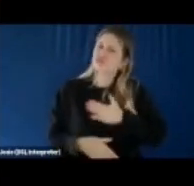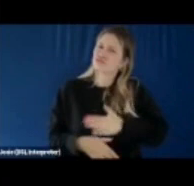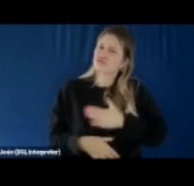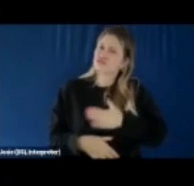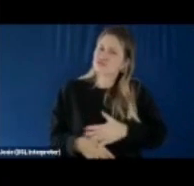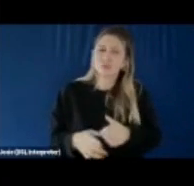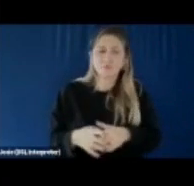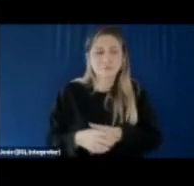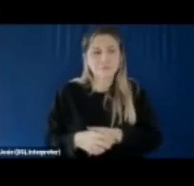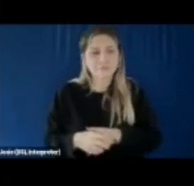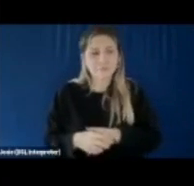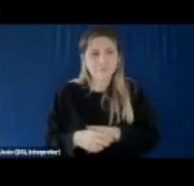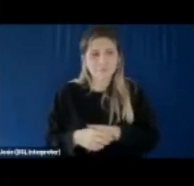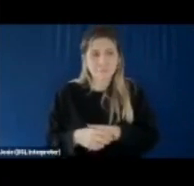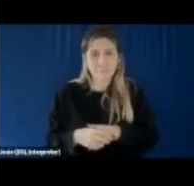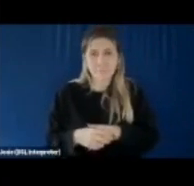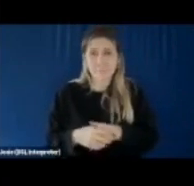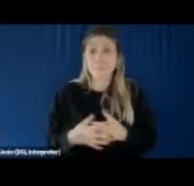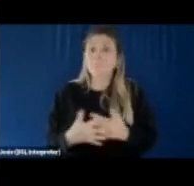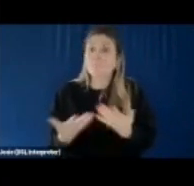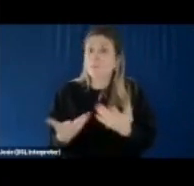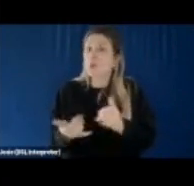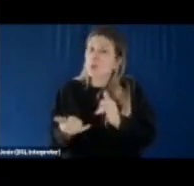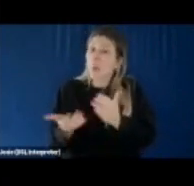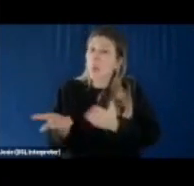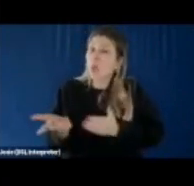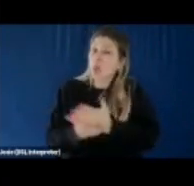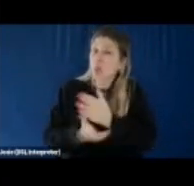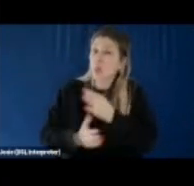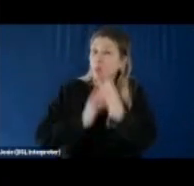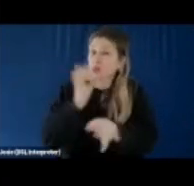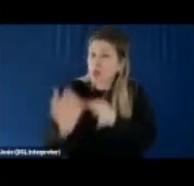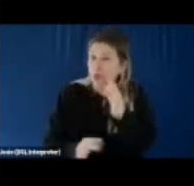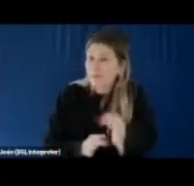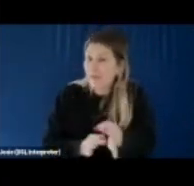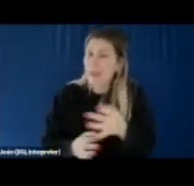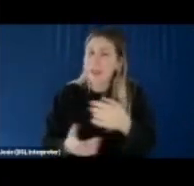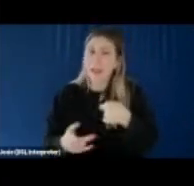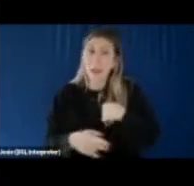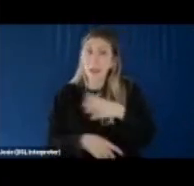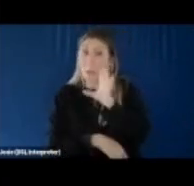survey how it's helping and how far they've got left, and not to worry.